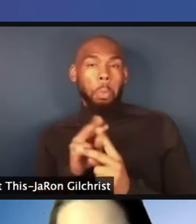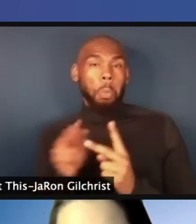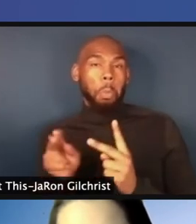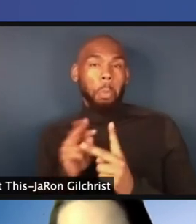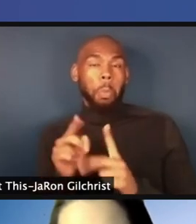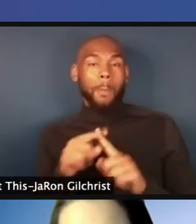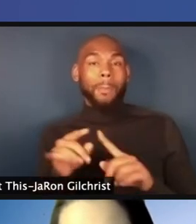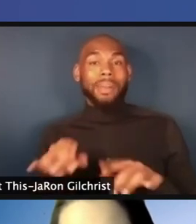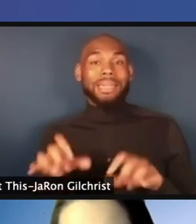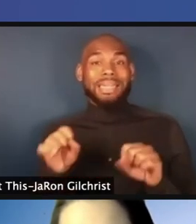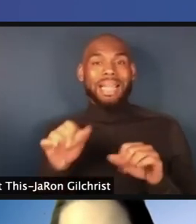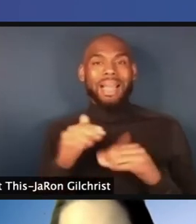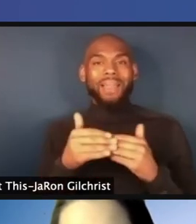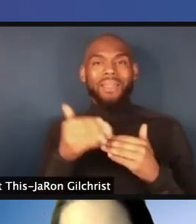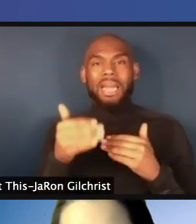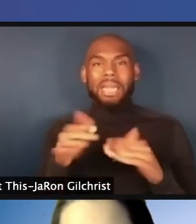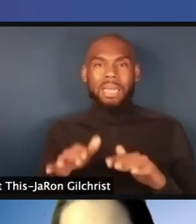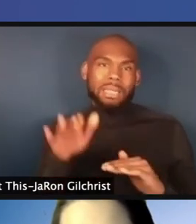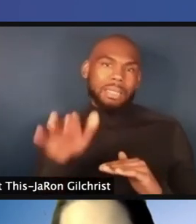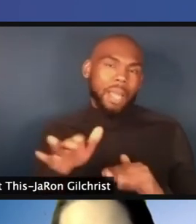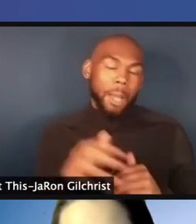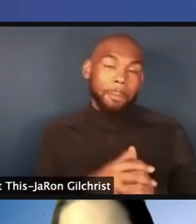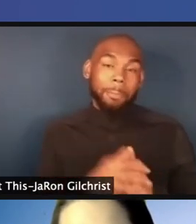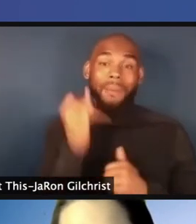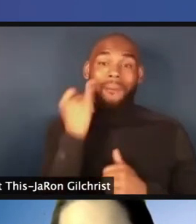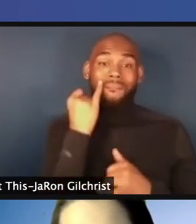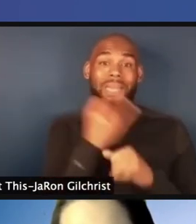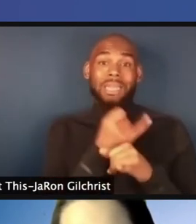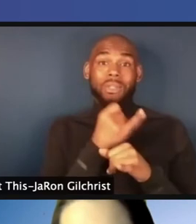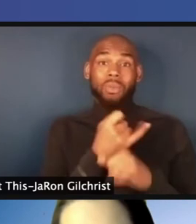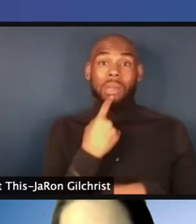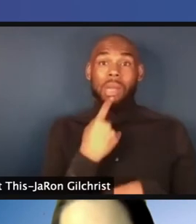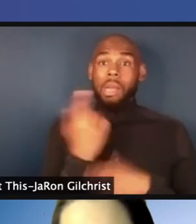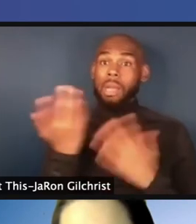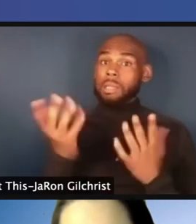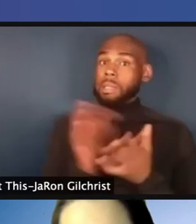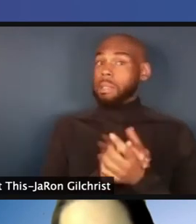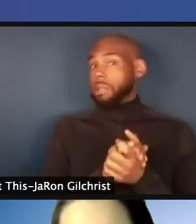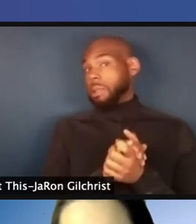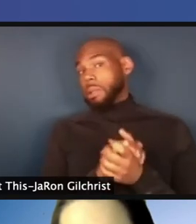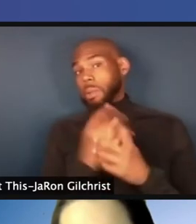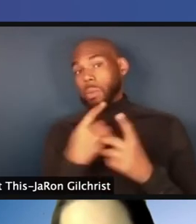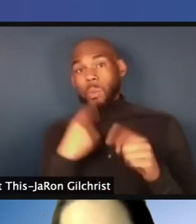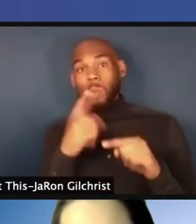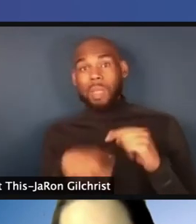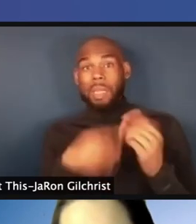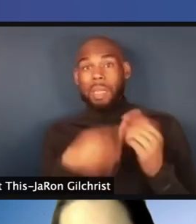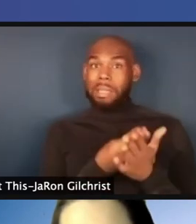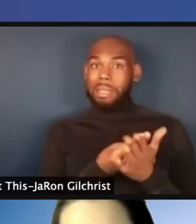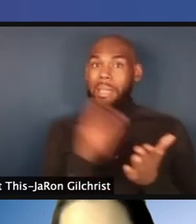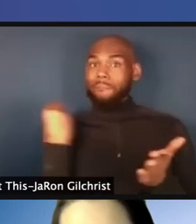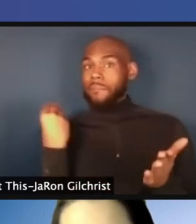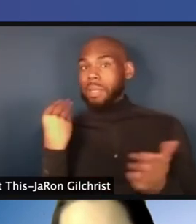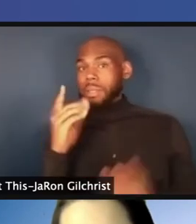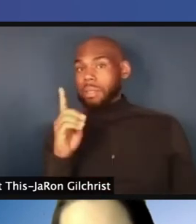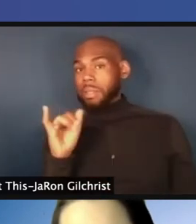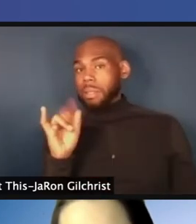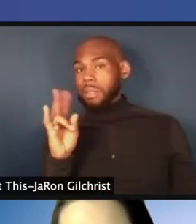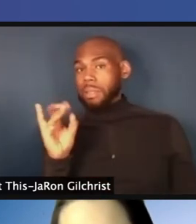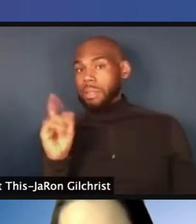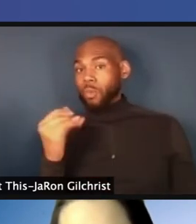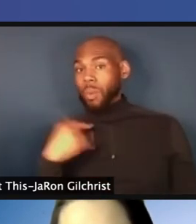is the next step. Hmm. So, if an institution's like, we can't, totally divest. That's, we have this,